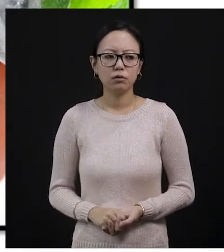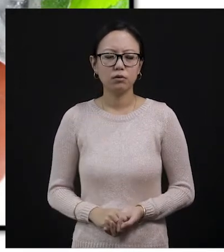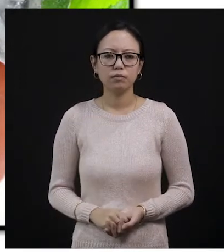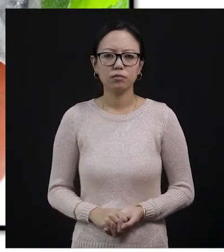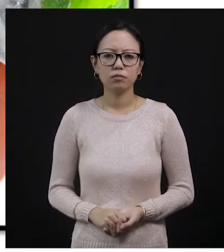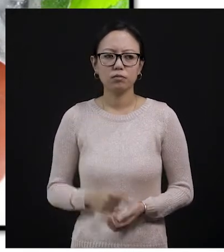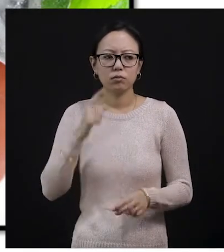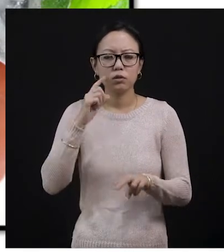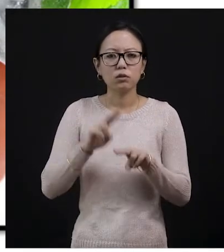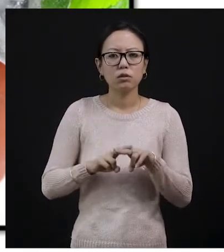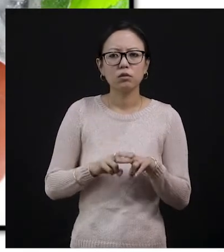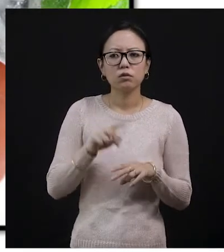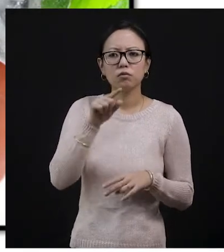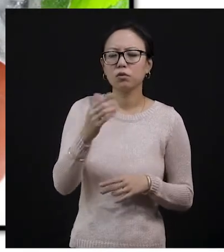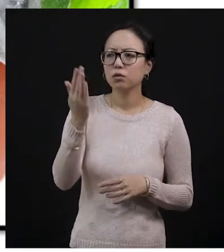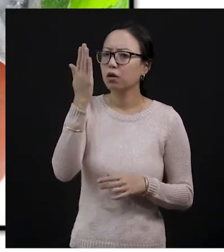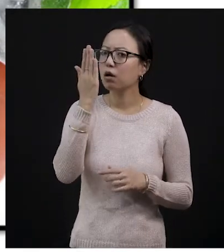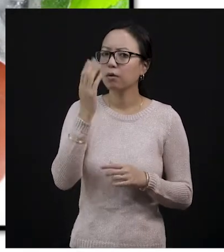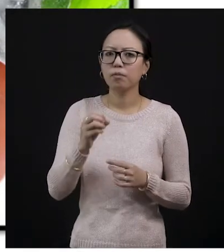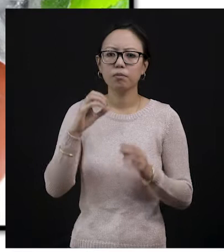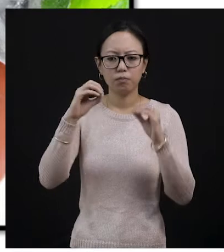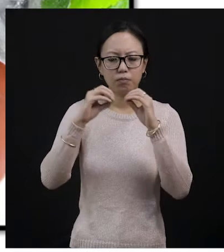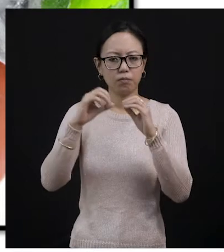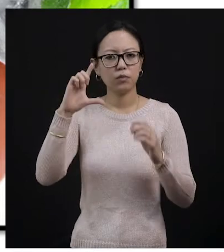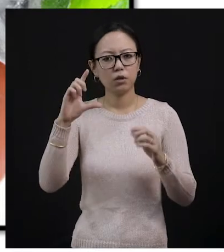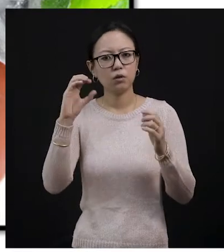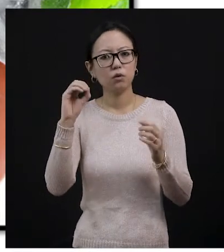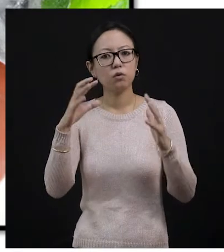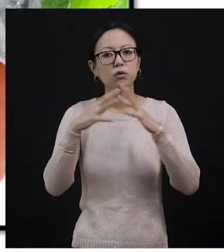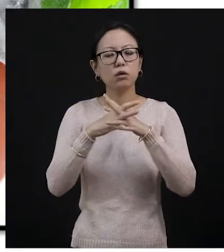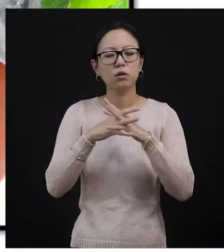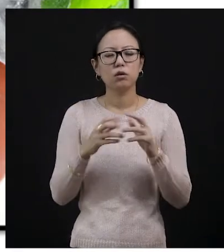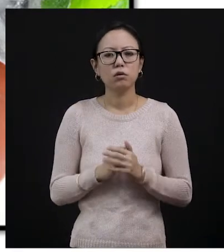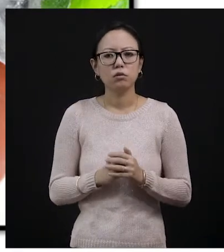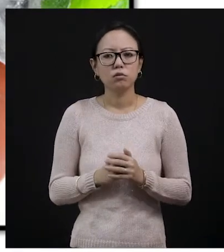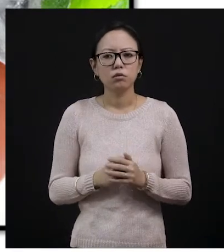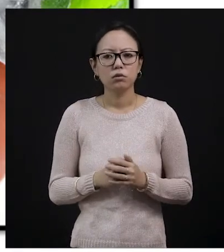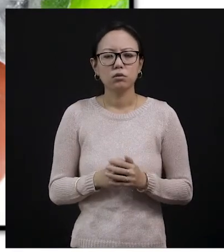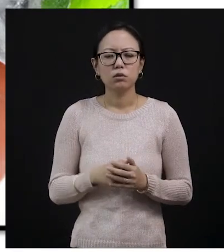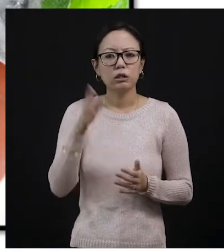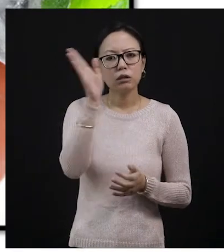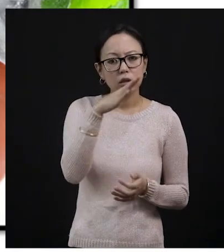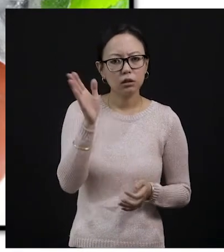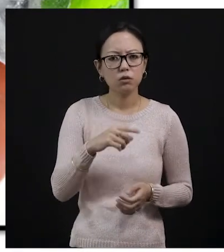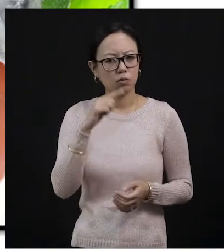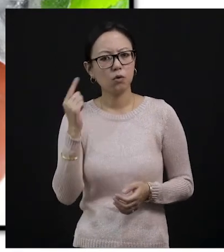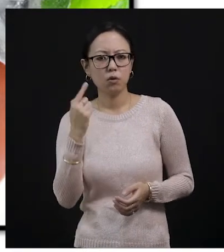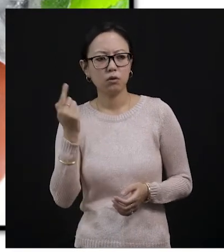this, when you're blowing your breath, it is just gas, isn't it? It was just gas. But when it